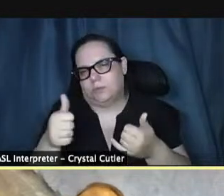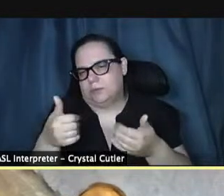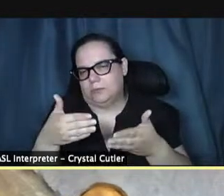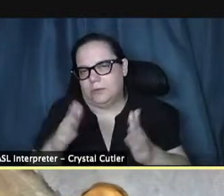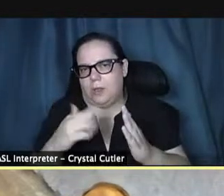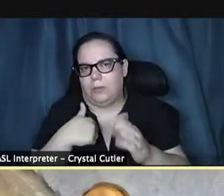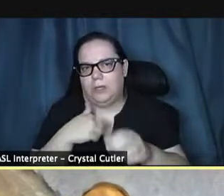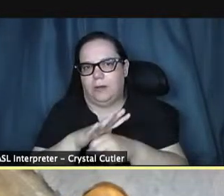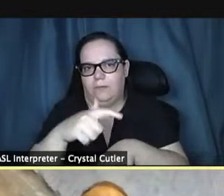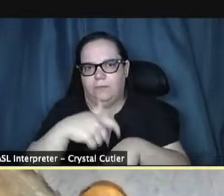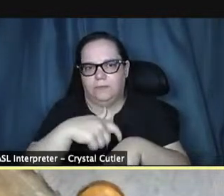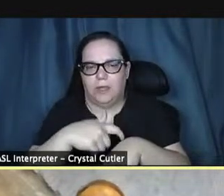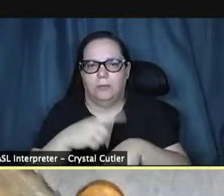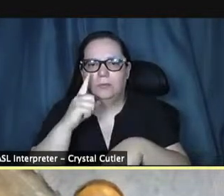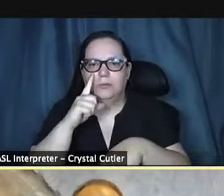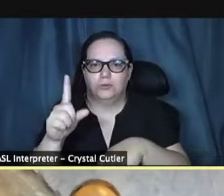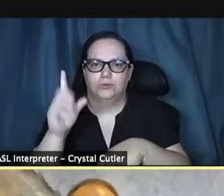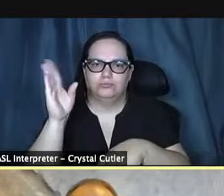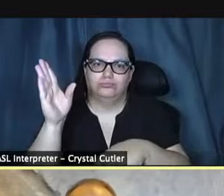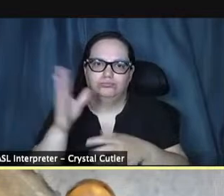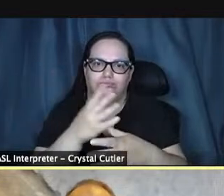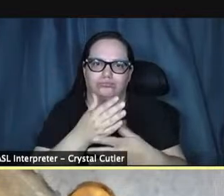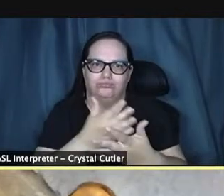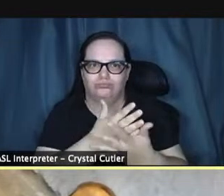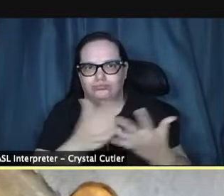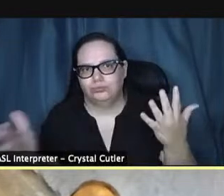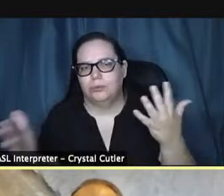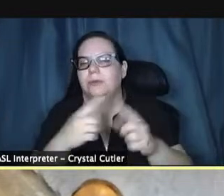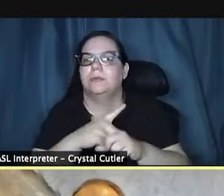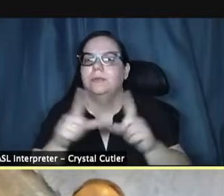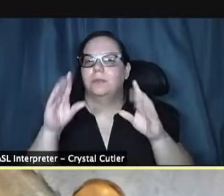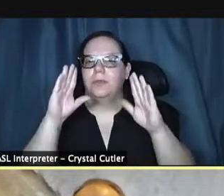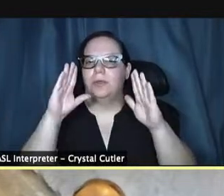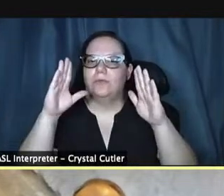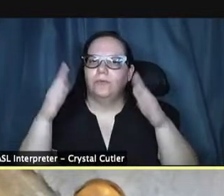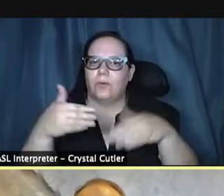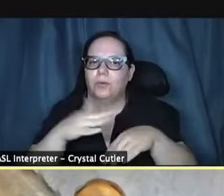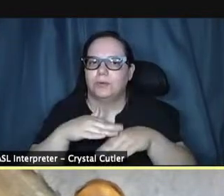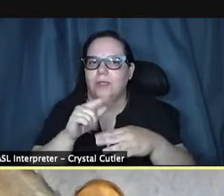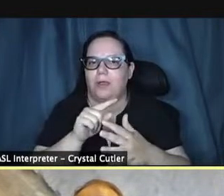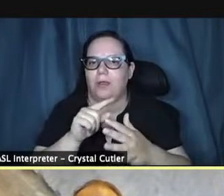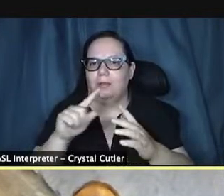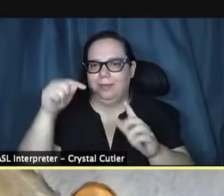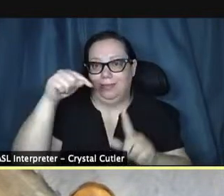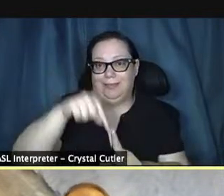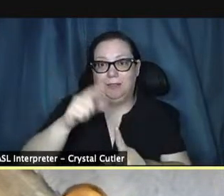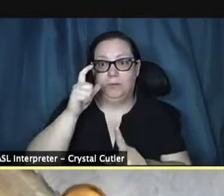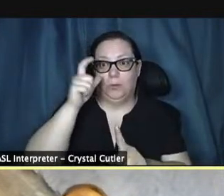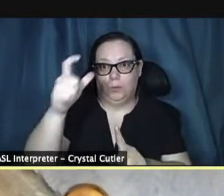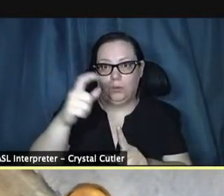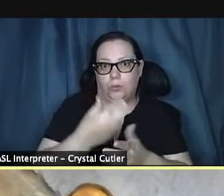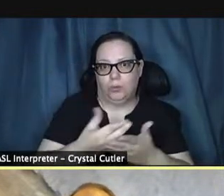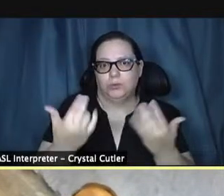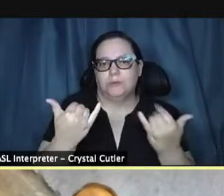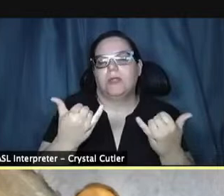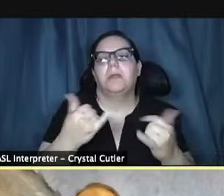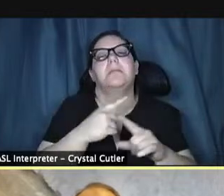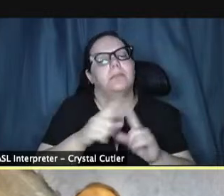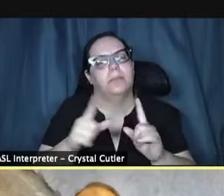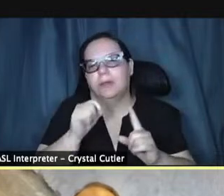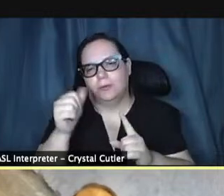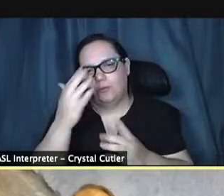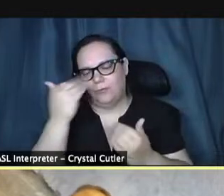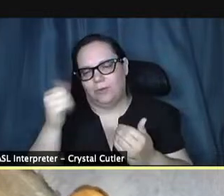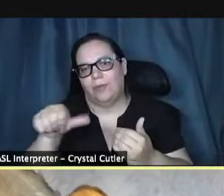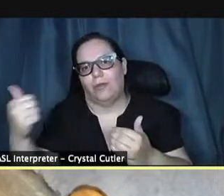space resources for today, and please don't think that all the other science topics are unimportant. Our strategy for